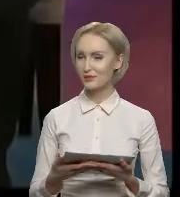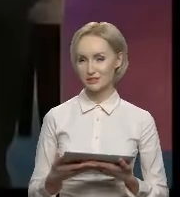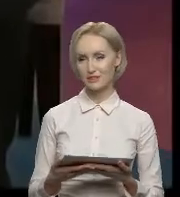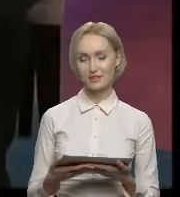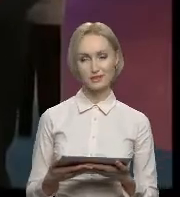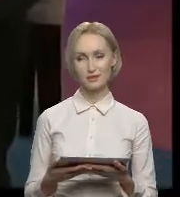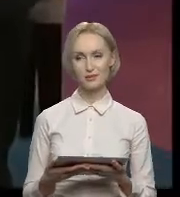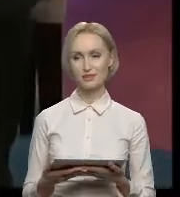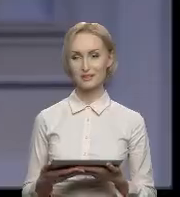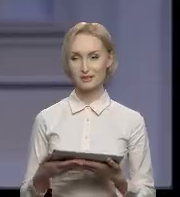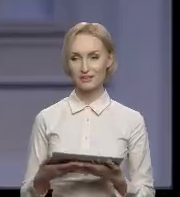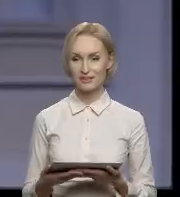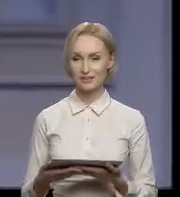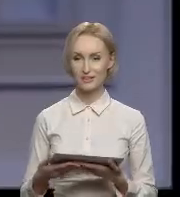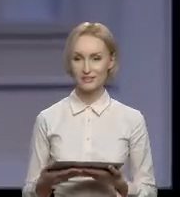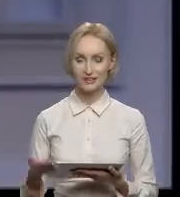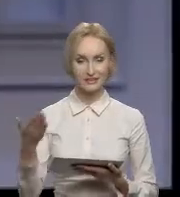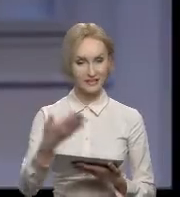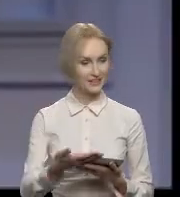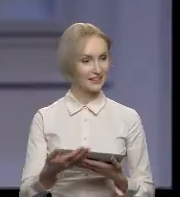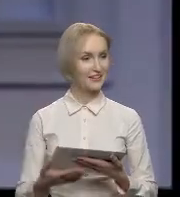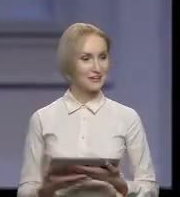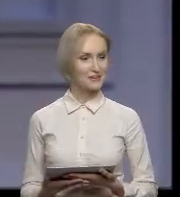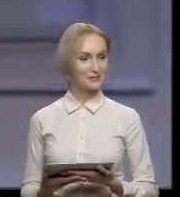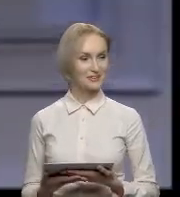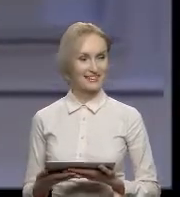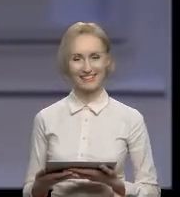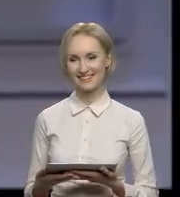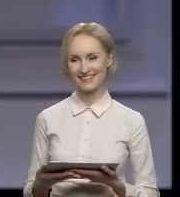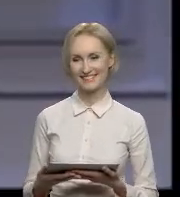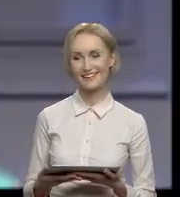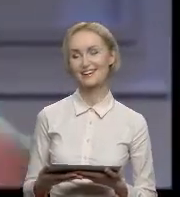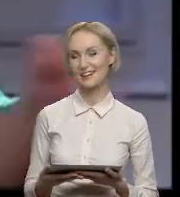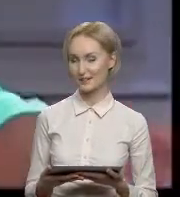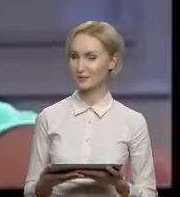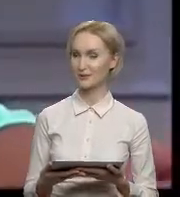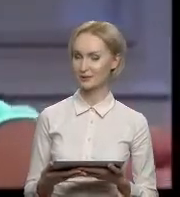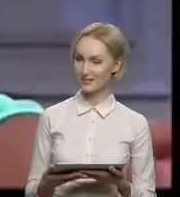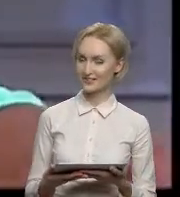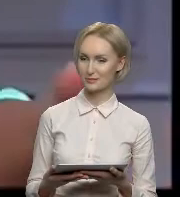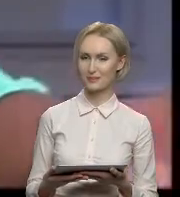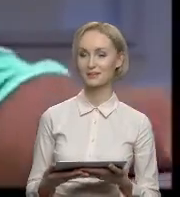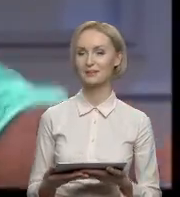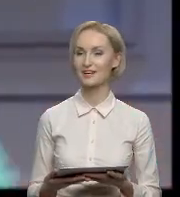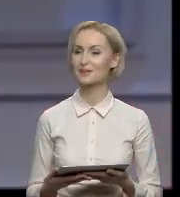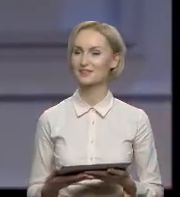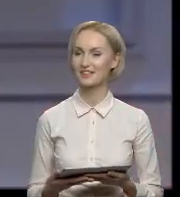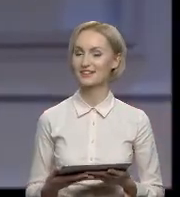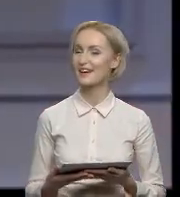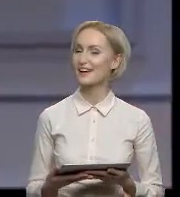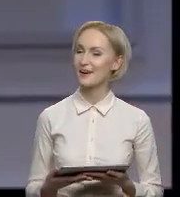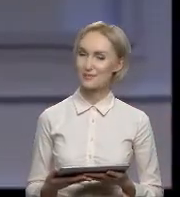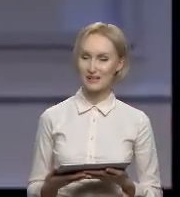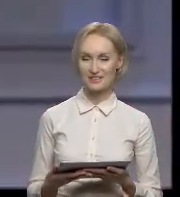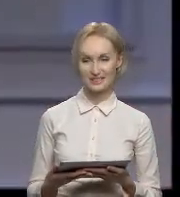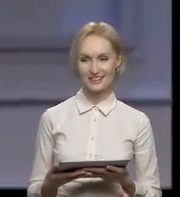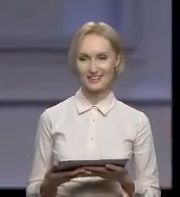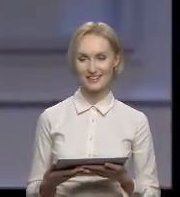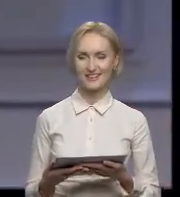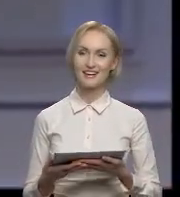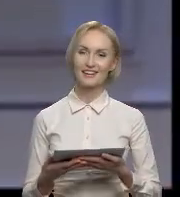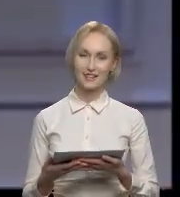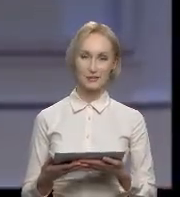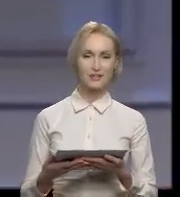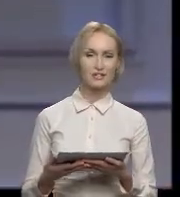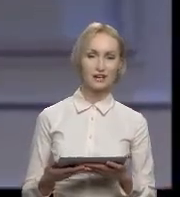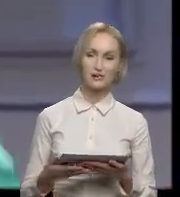make you feel, Grandma? Well, that make me feel bad because, she didn't even call me when she got in the police